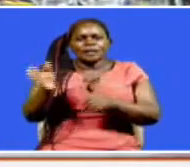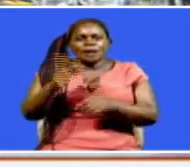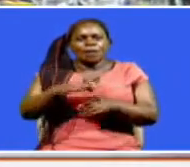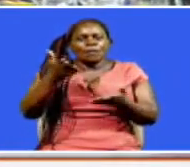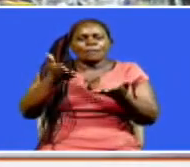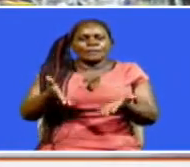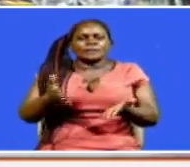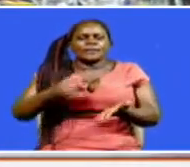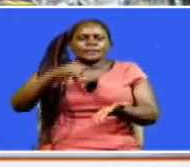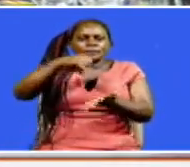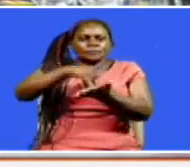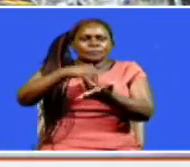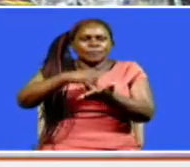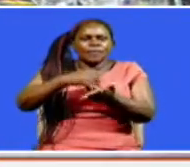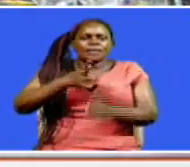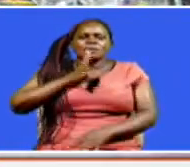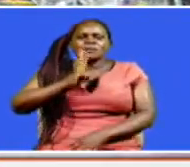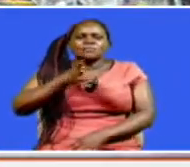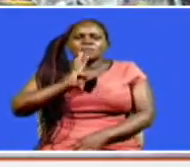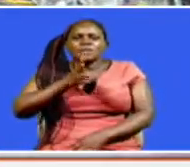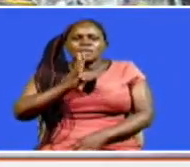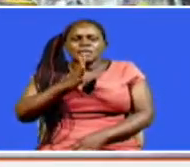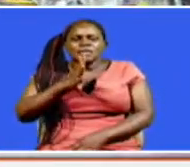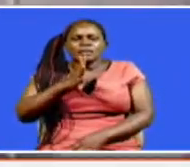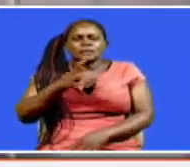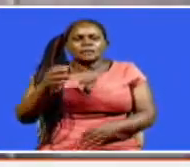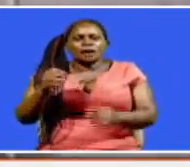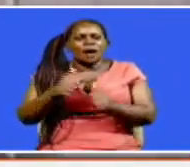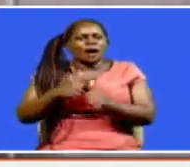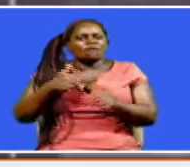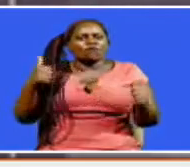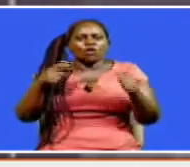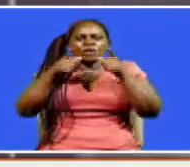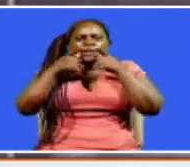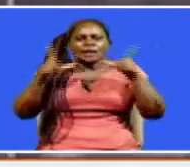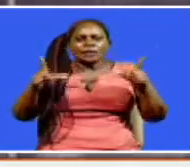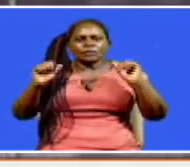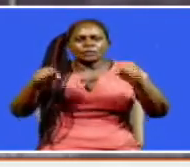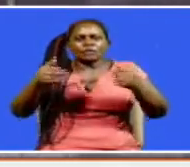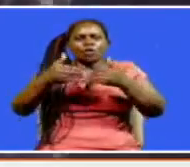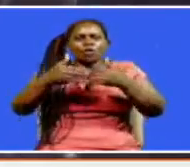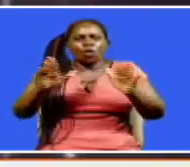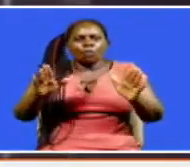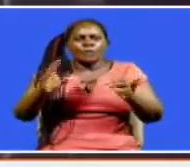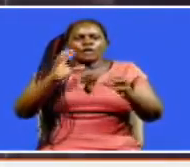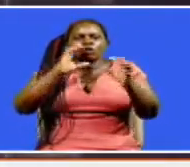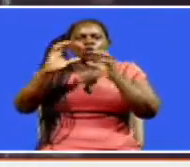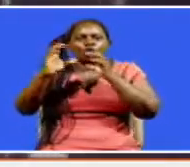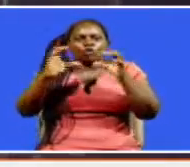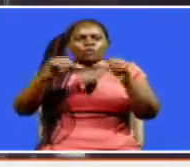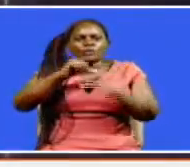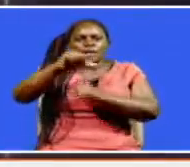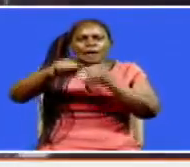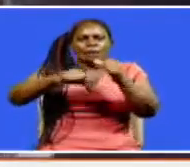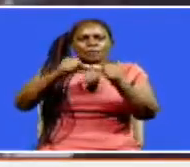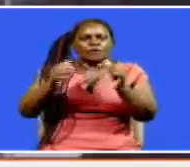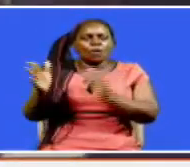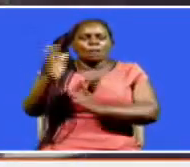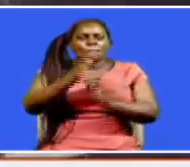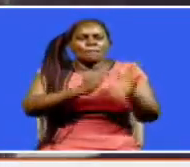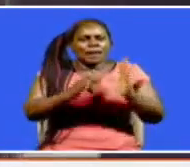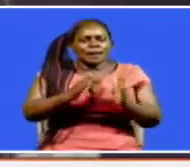present. His speech seemed to steer clear of any language that might open a broader conversation about